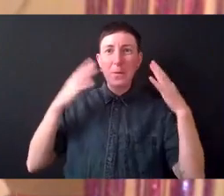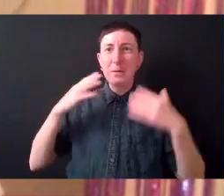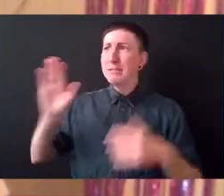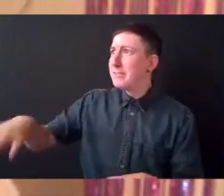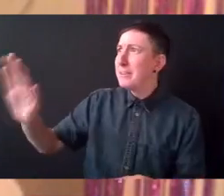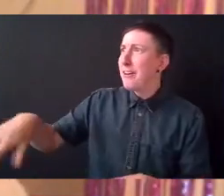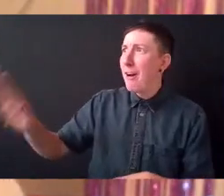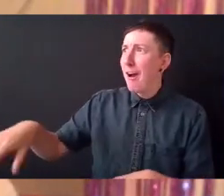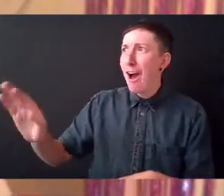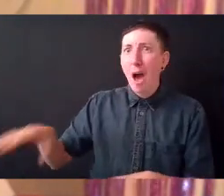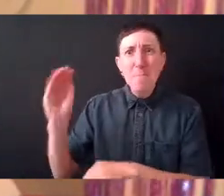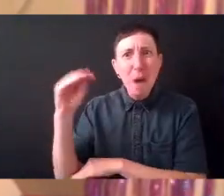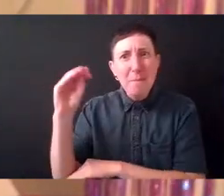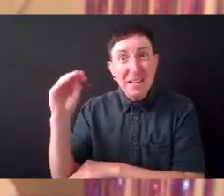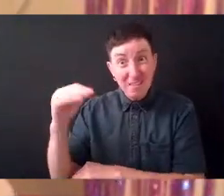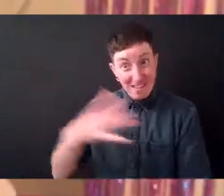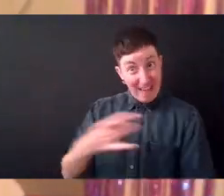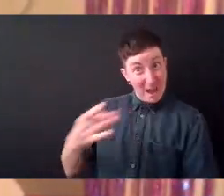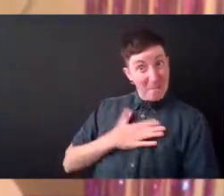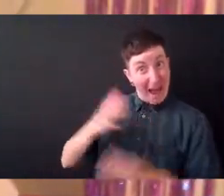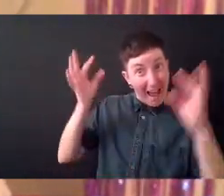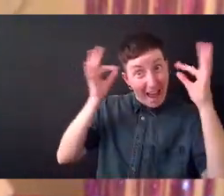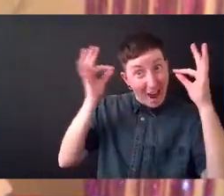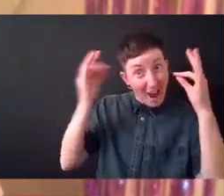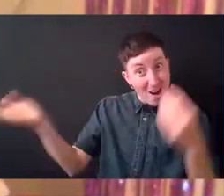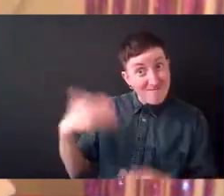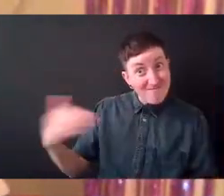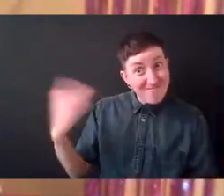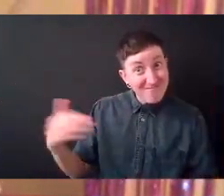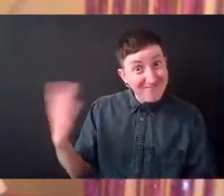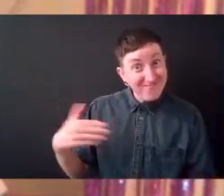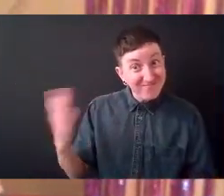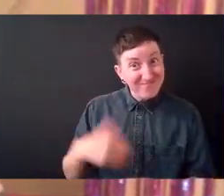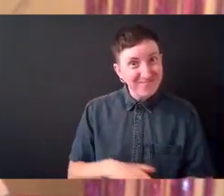how they think it looks. Frutilla, come on over.